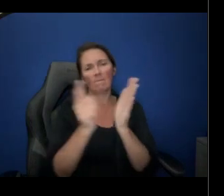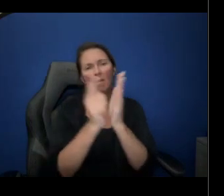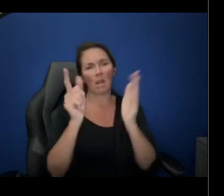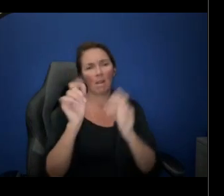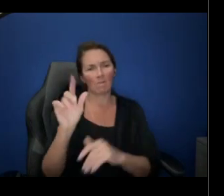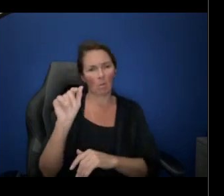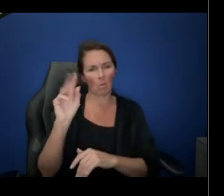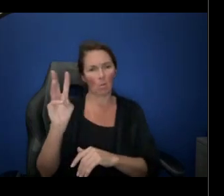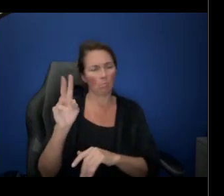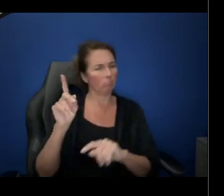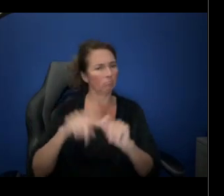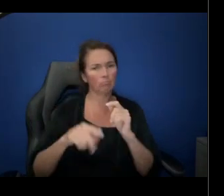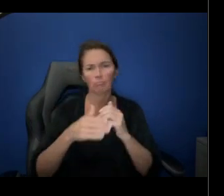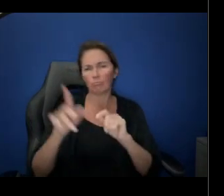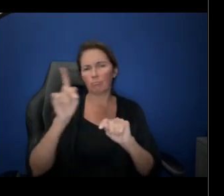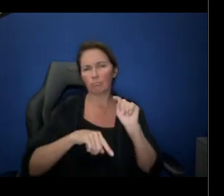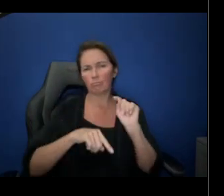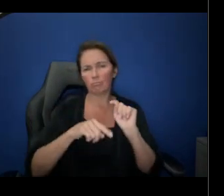law.